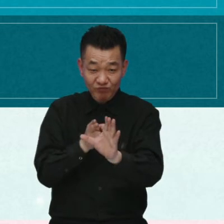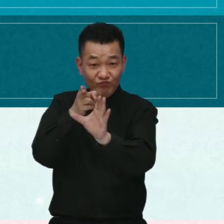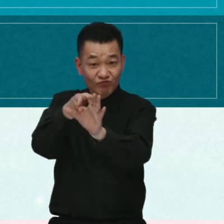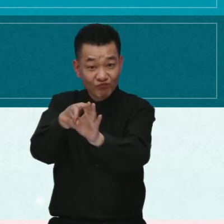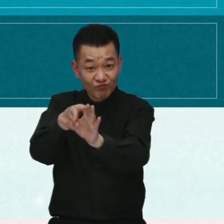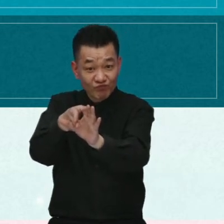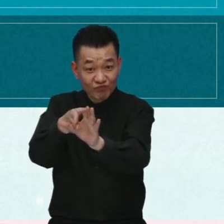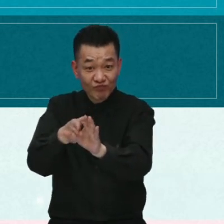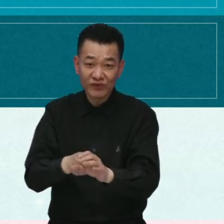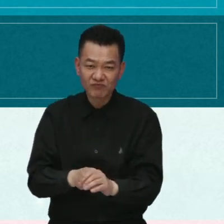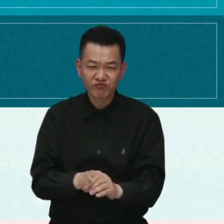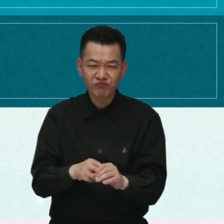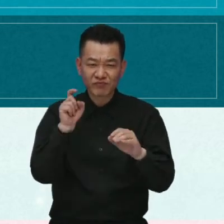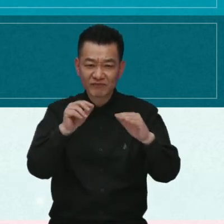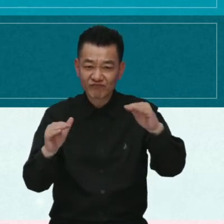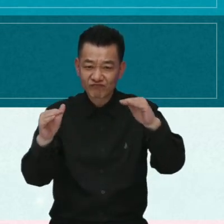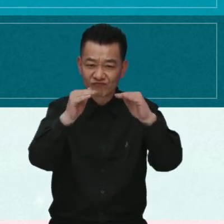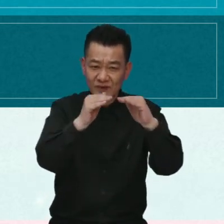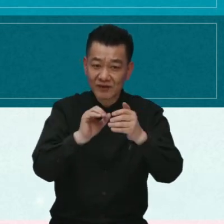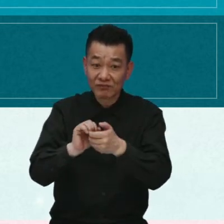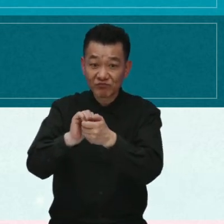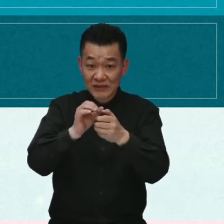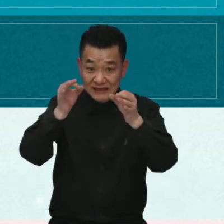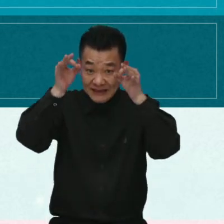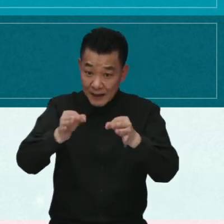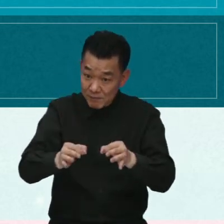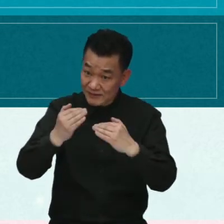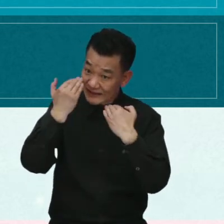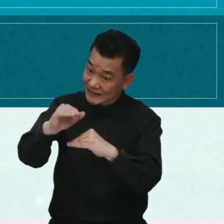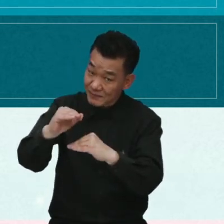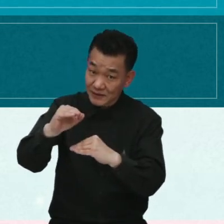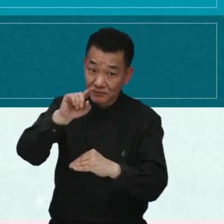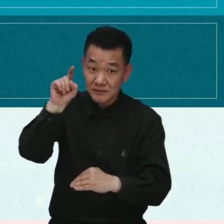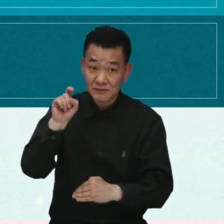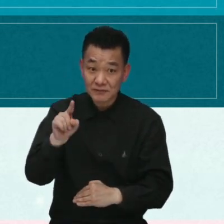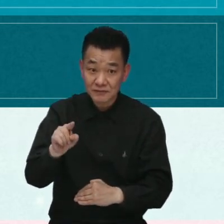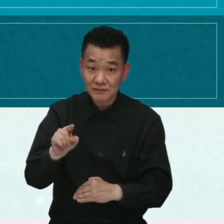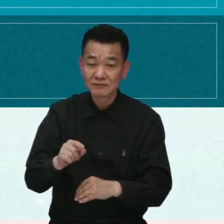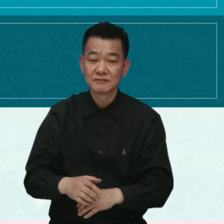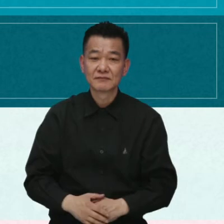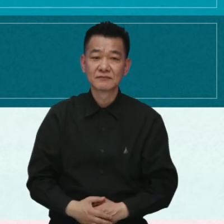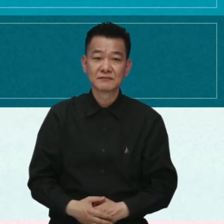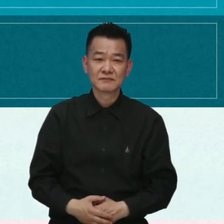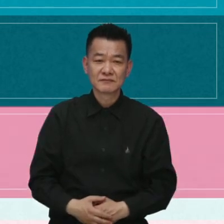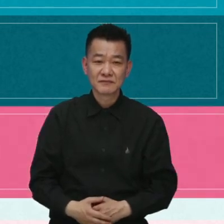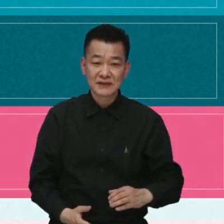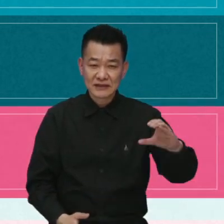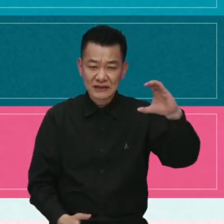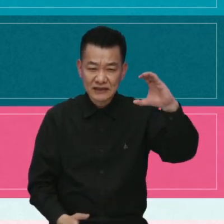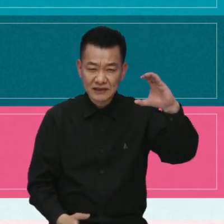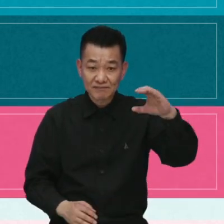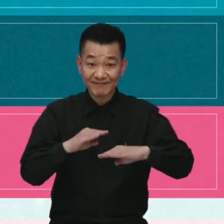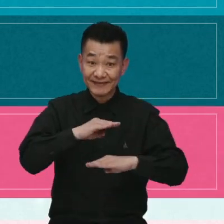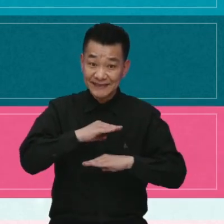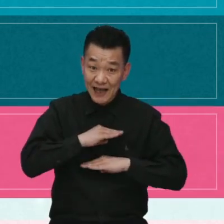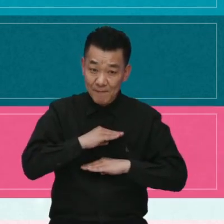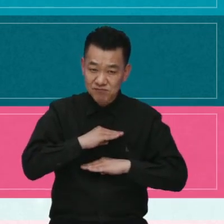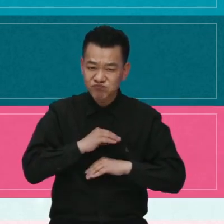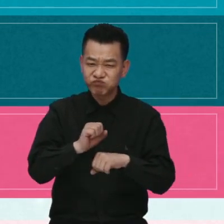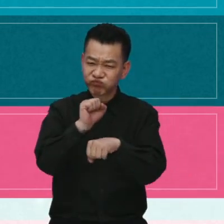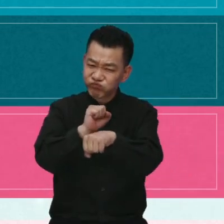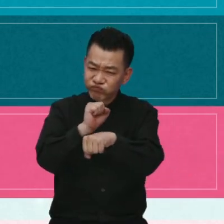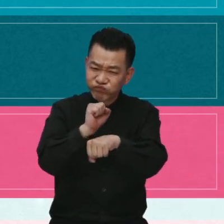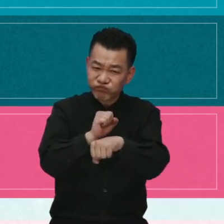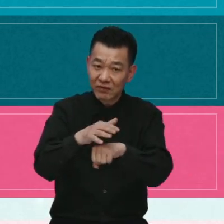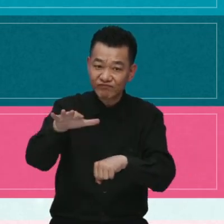to join and be active in a labor union, they have limitations in unionizing. And C. They have the